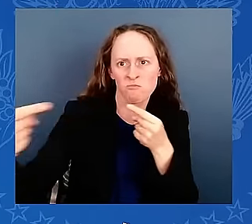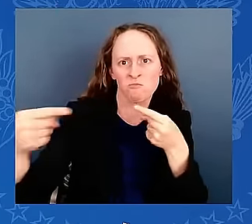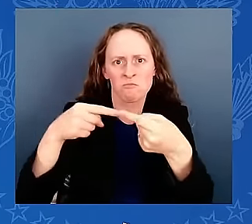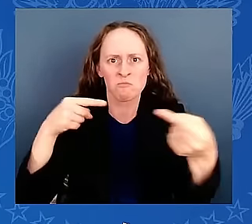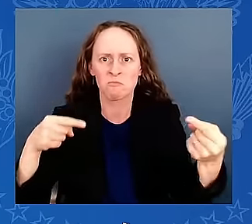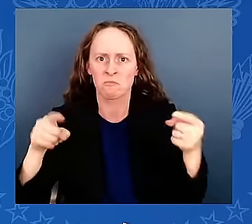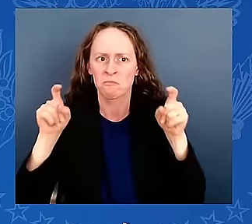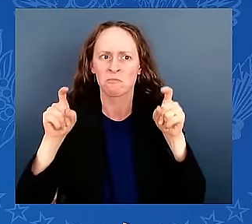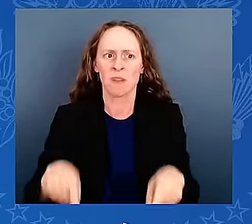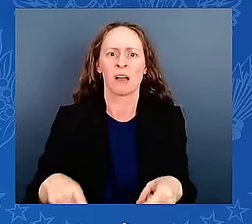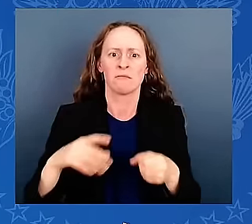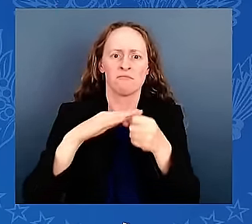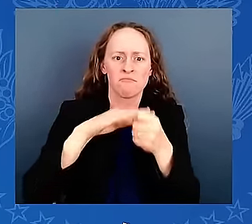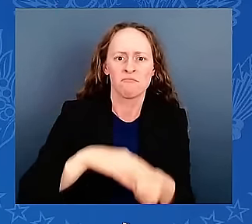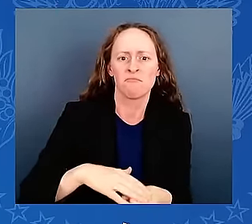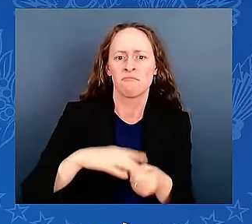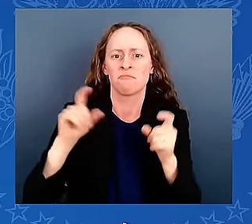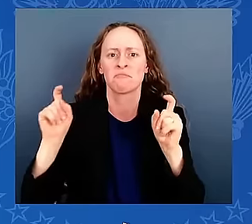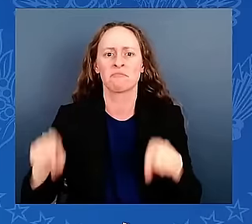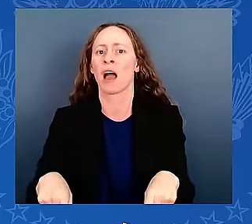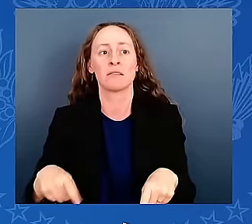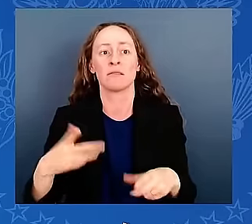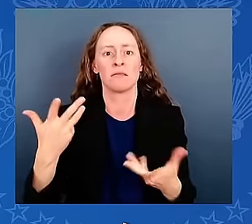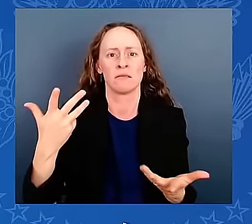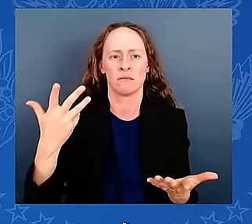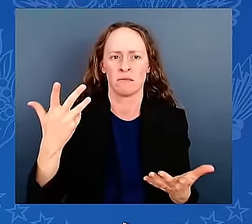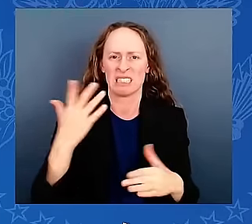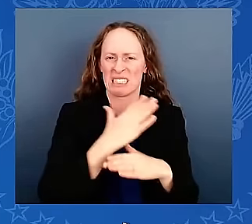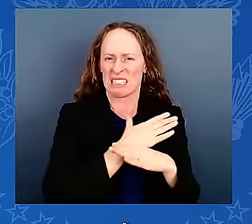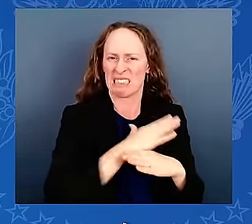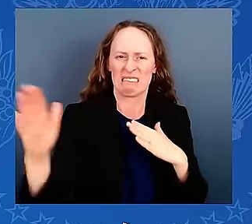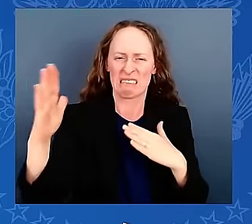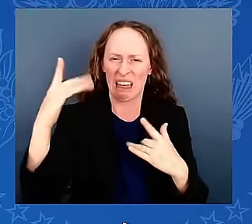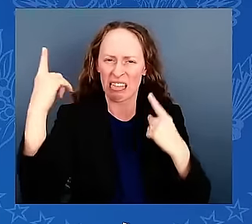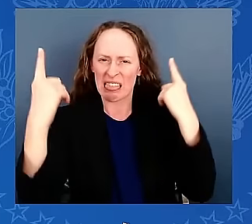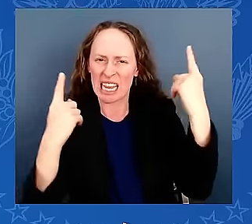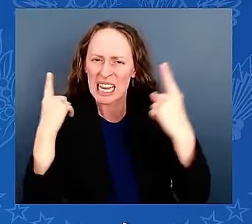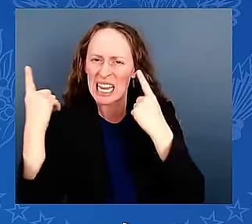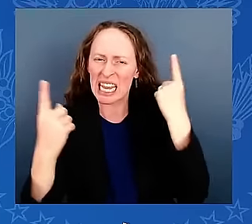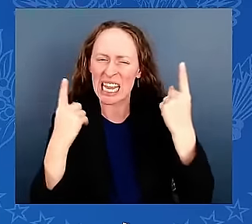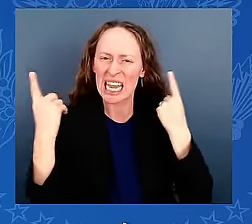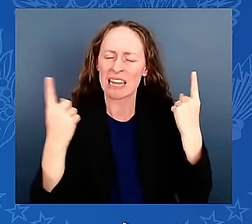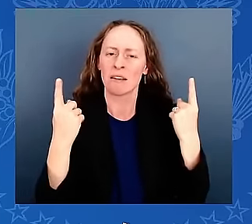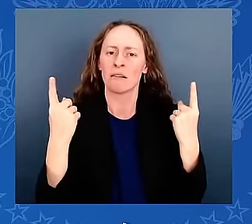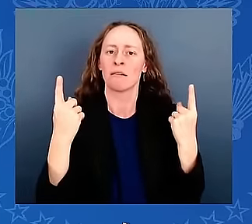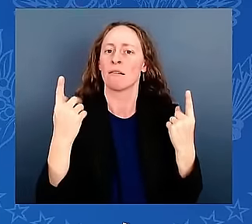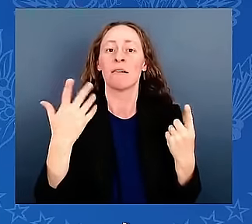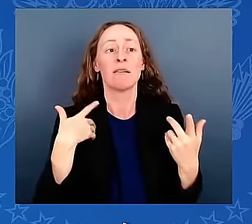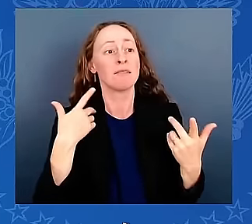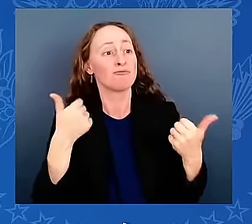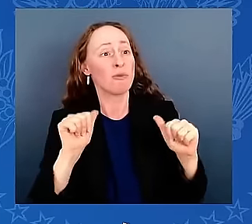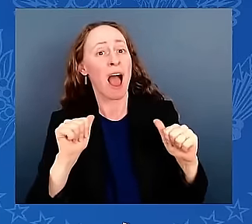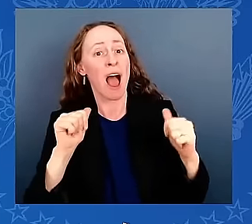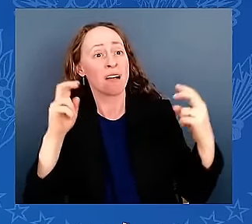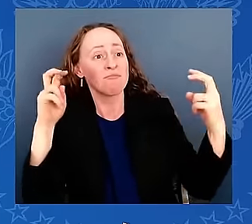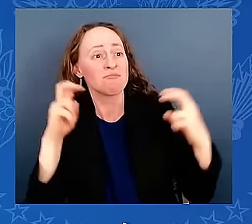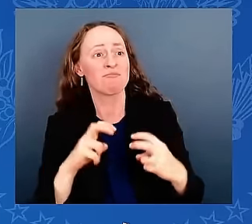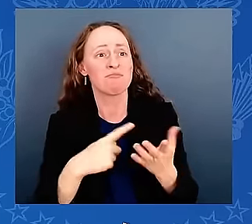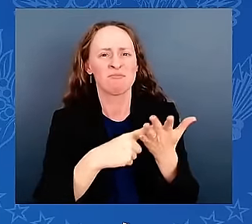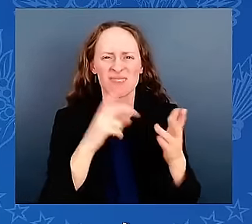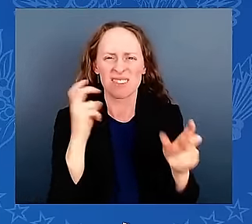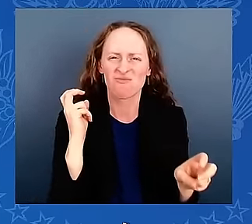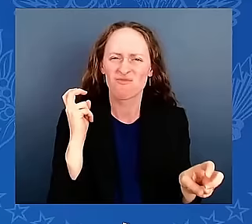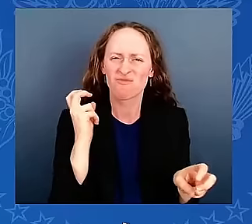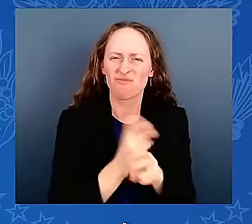compromise or conversation. After the abolishment of slavery, it was Jim Crow. After